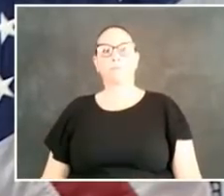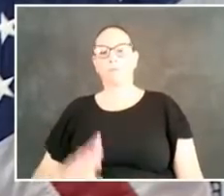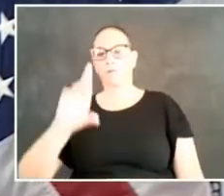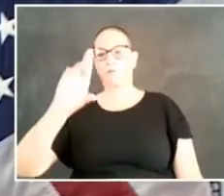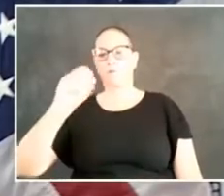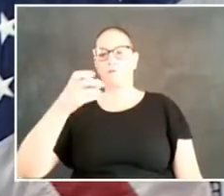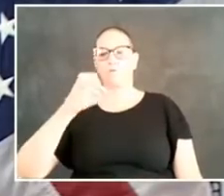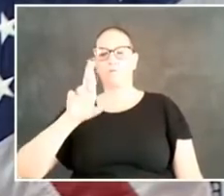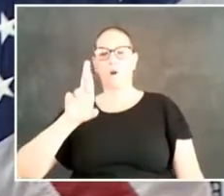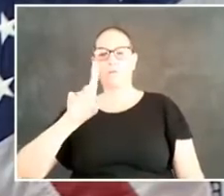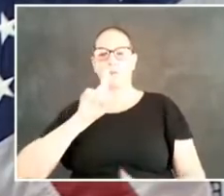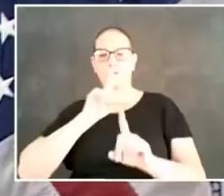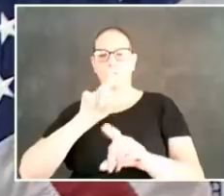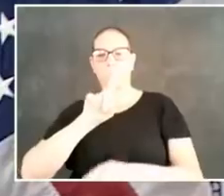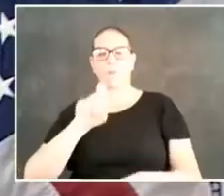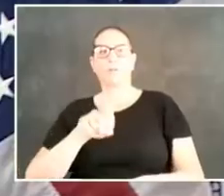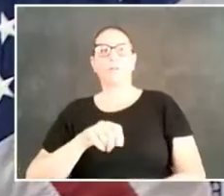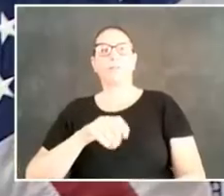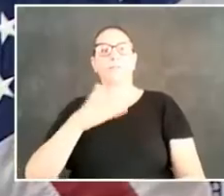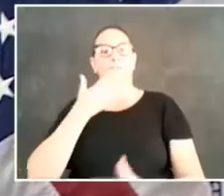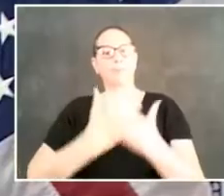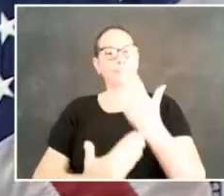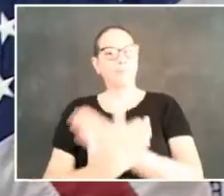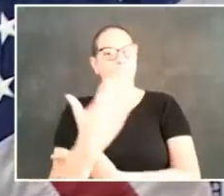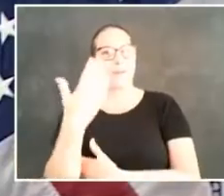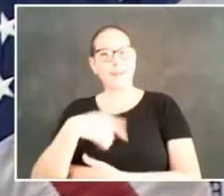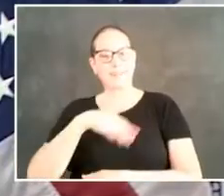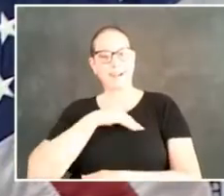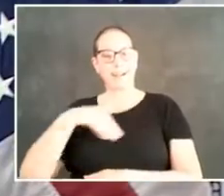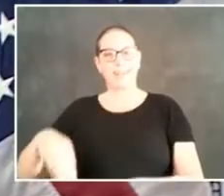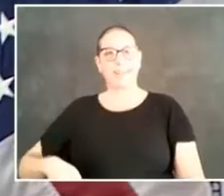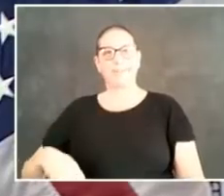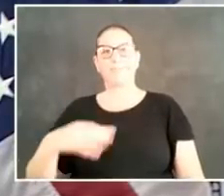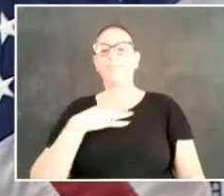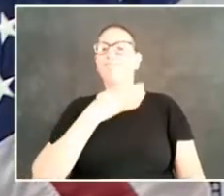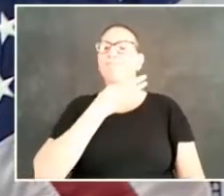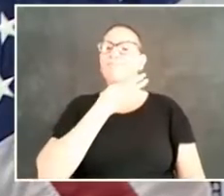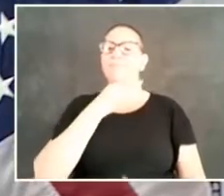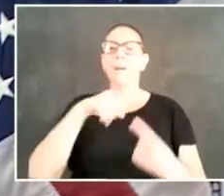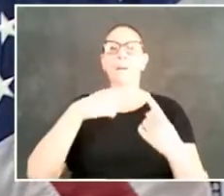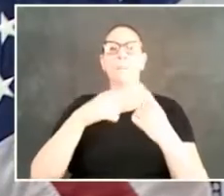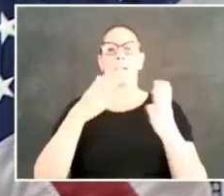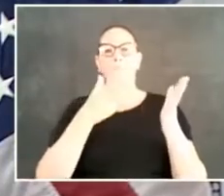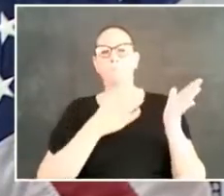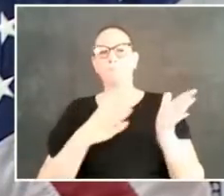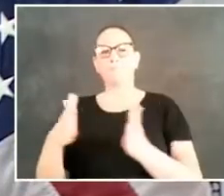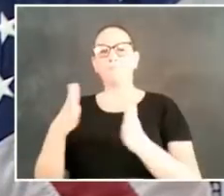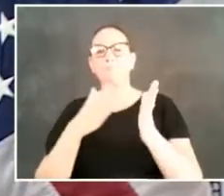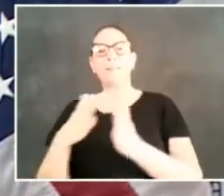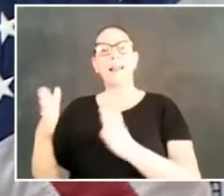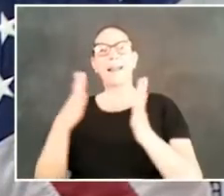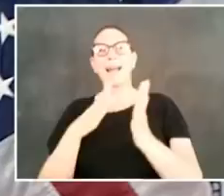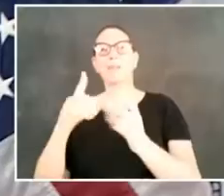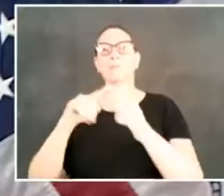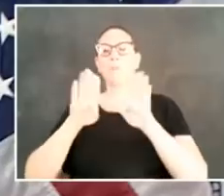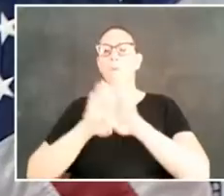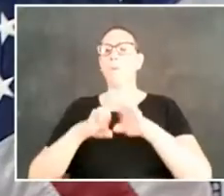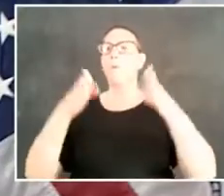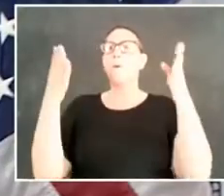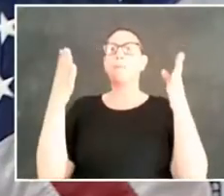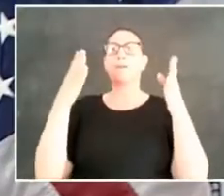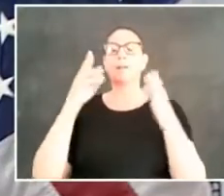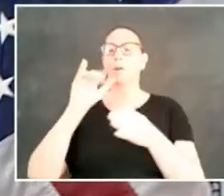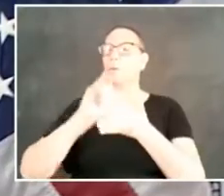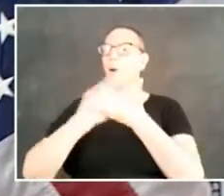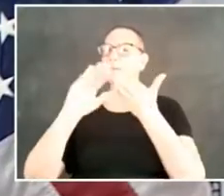eventual reopening of New York City. It's going to happen, obviously, at some time. there may be workers, either older workers or